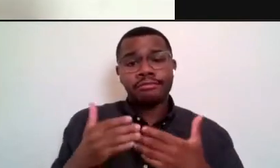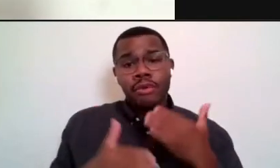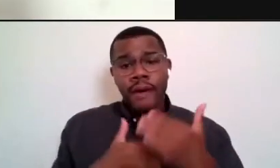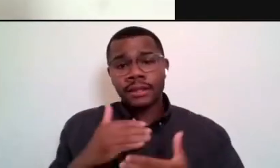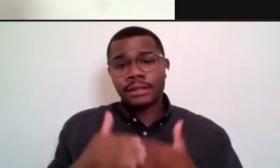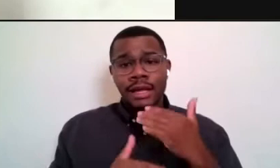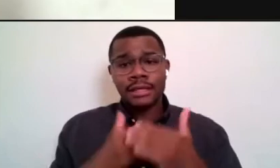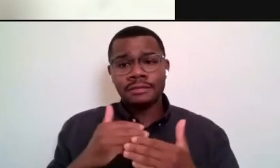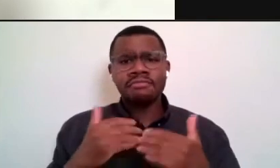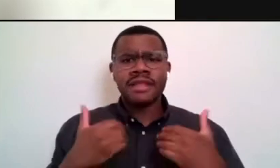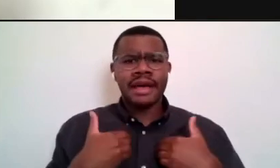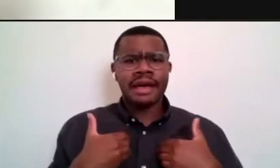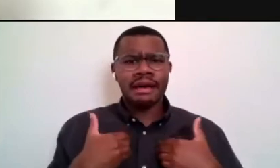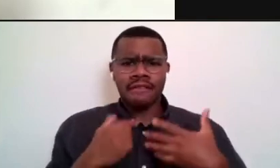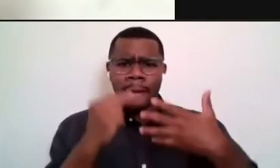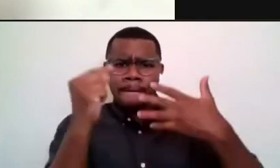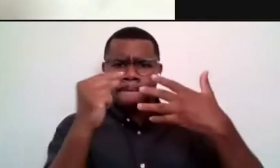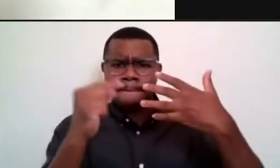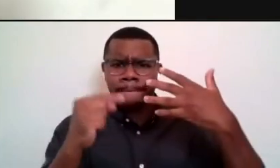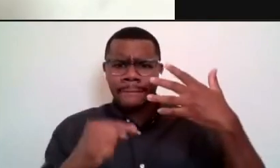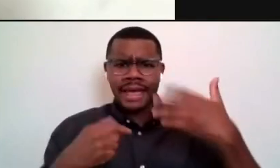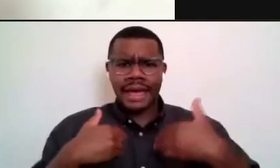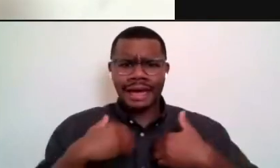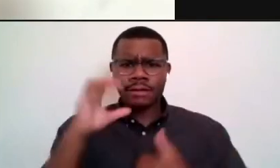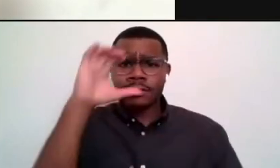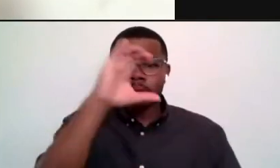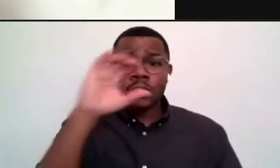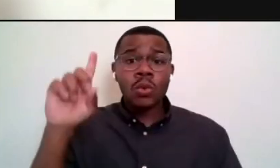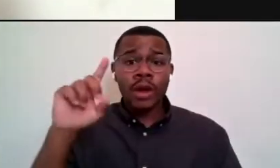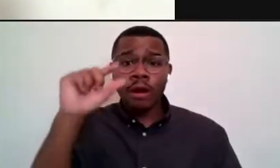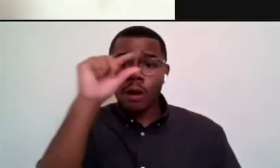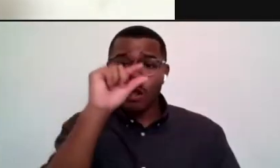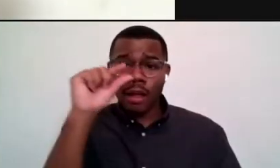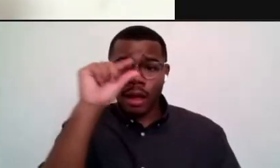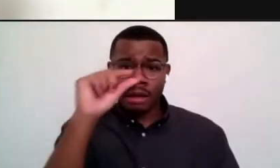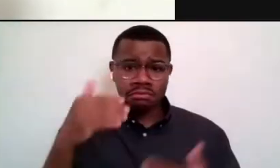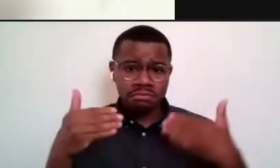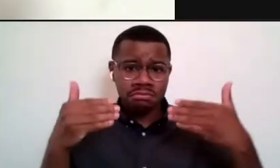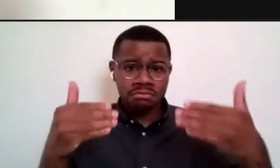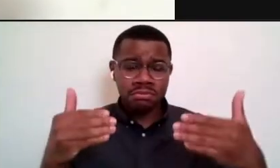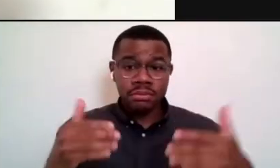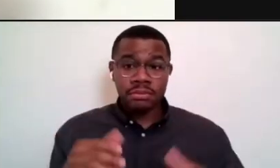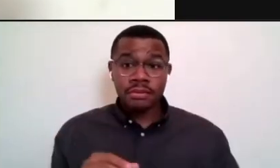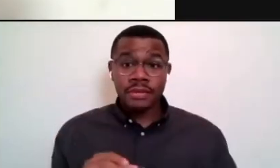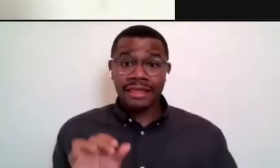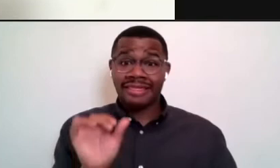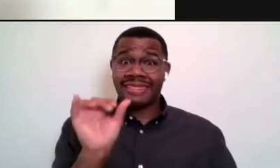it online. It's one of the most deceptively... It